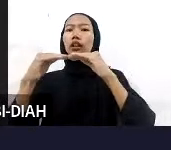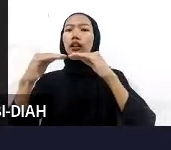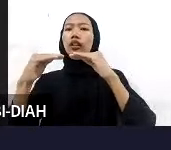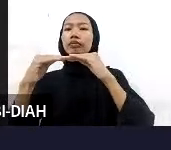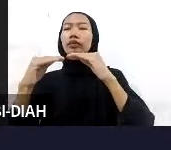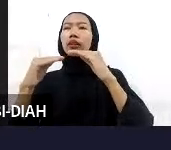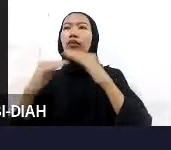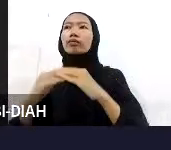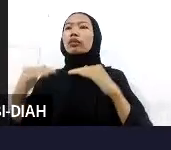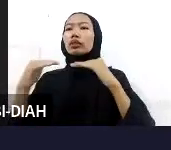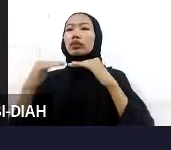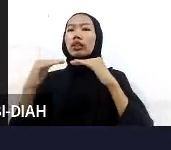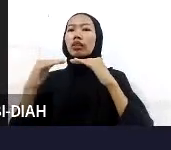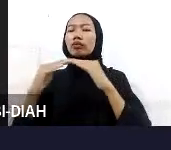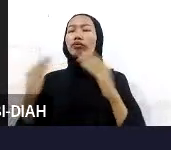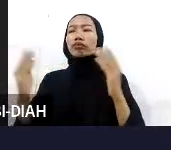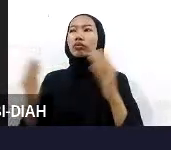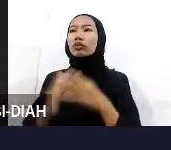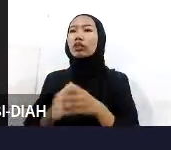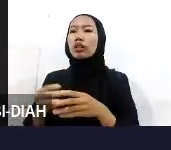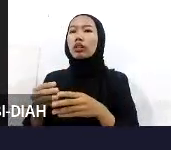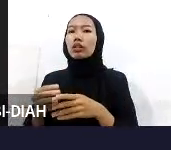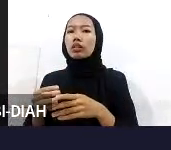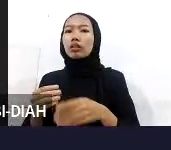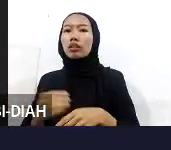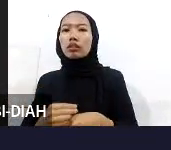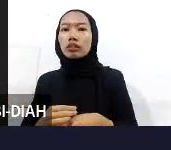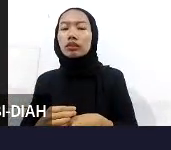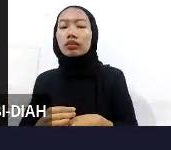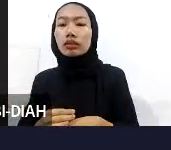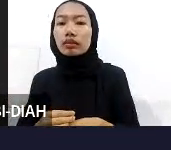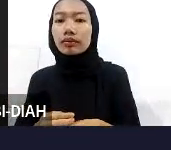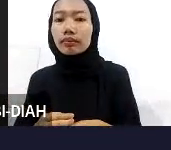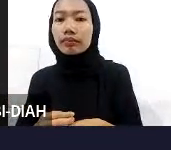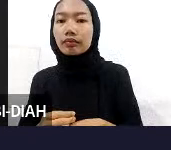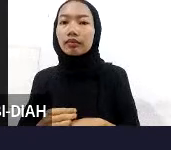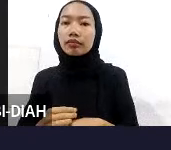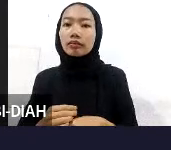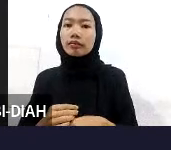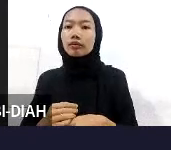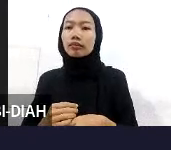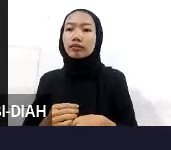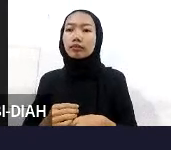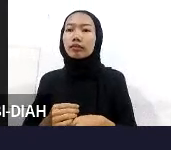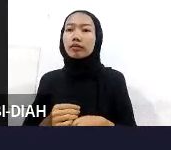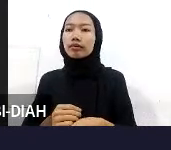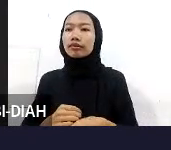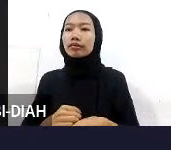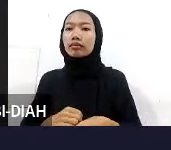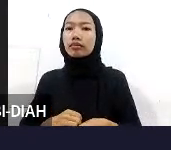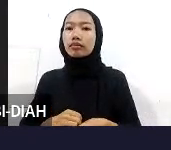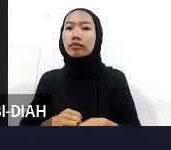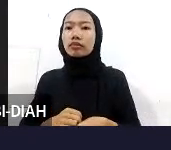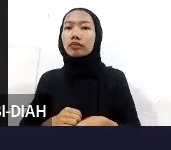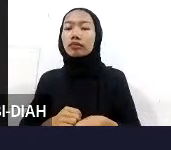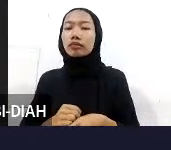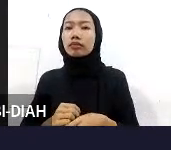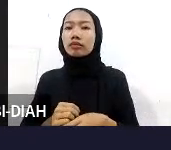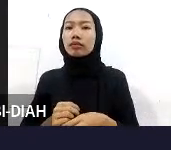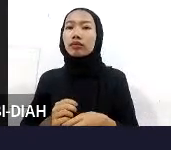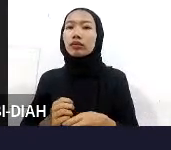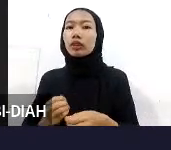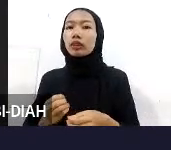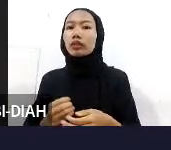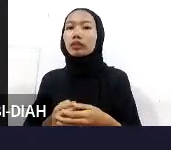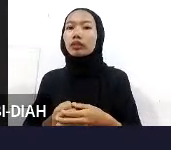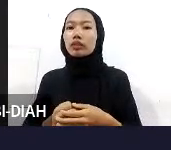And a project that I started on about 7 years ago is our peer